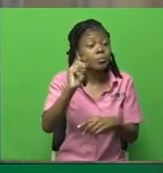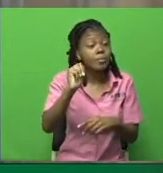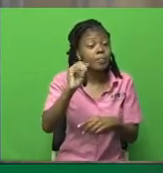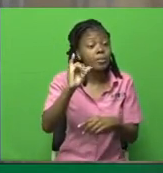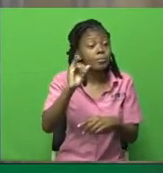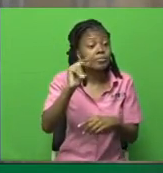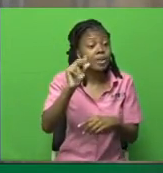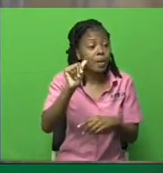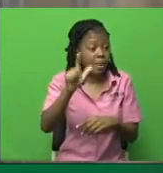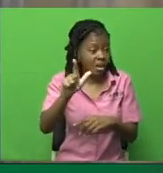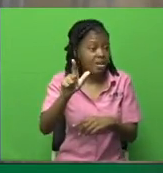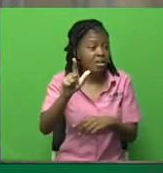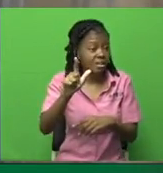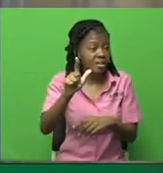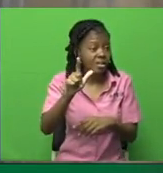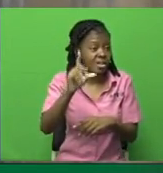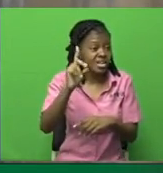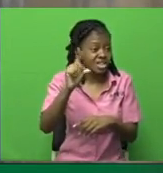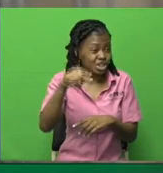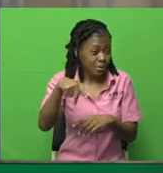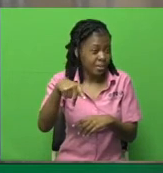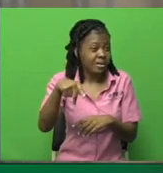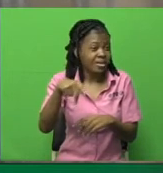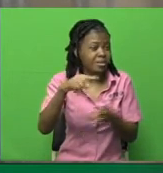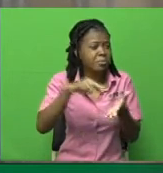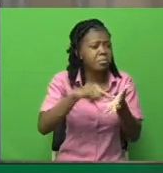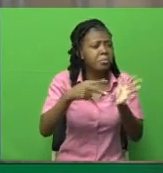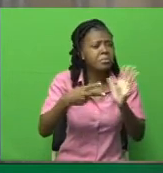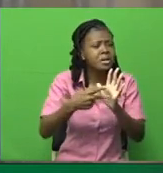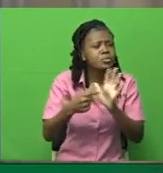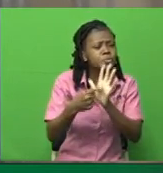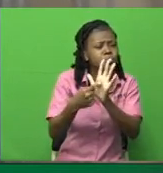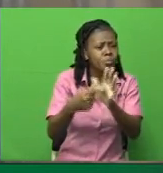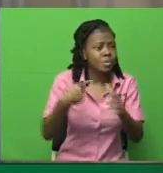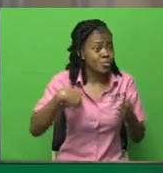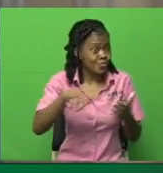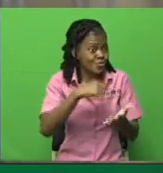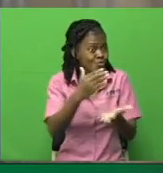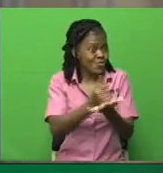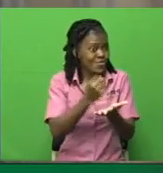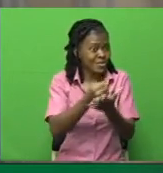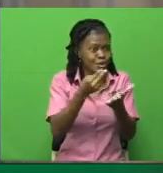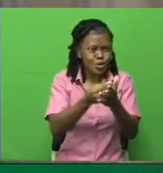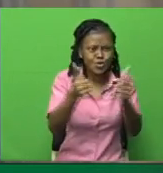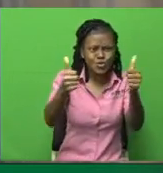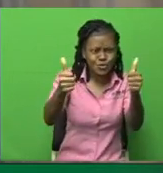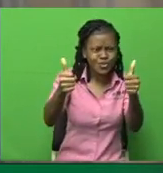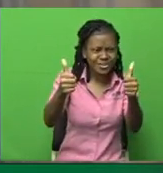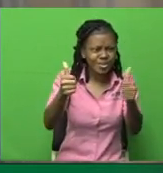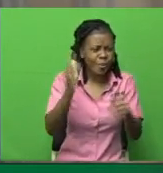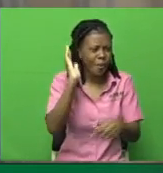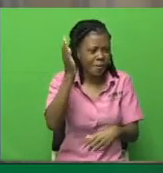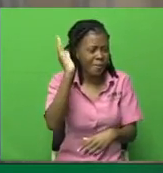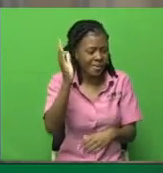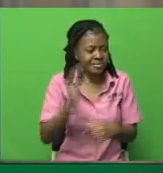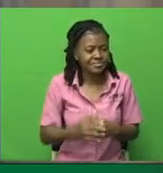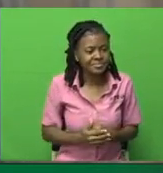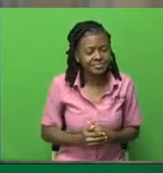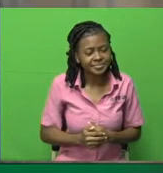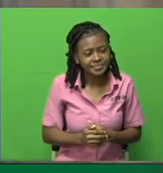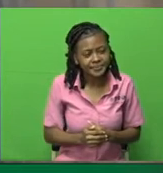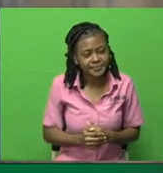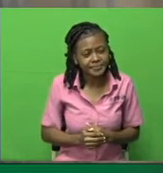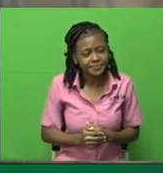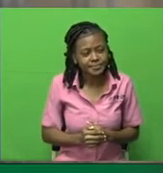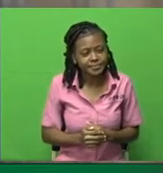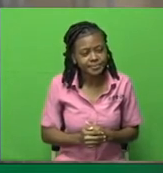economy's performance but we were doing well and it will provide guidance on what is happening it probably does